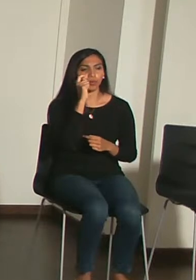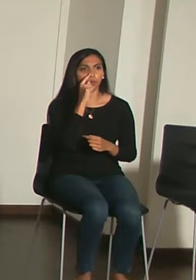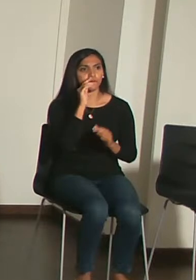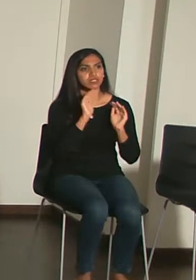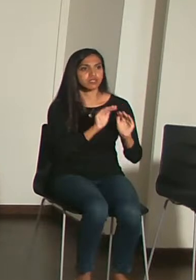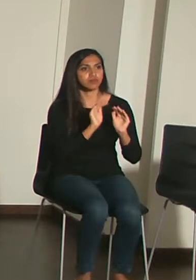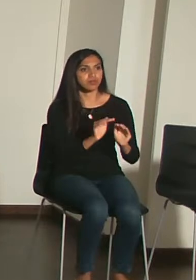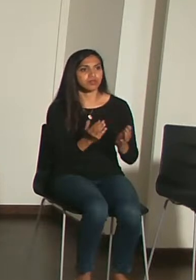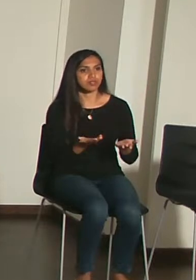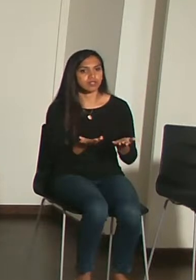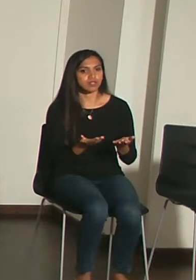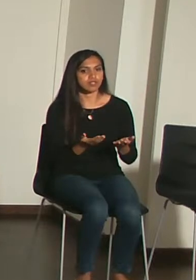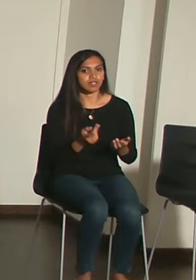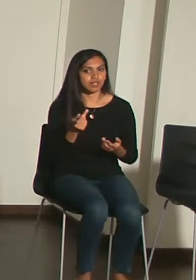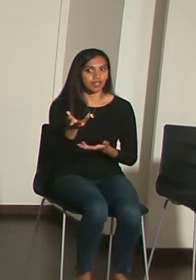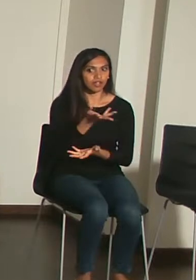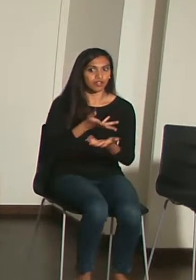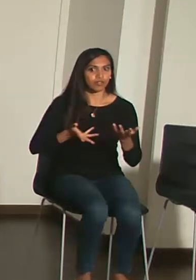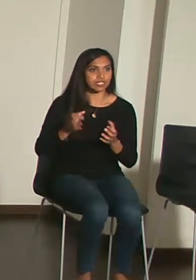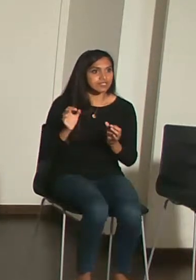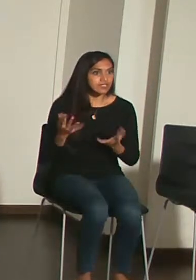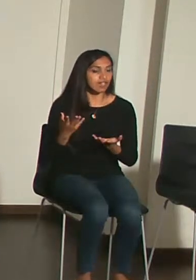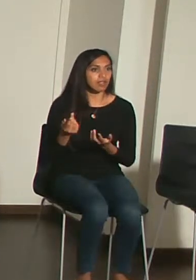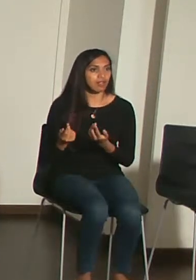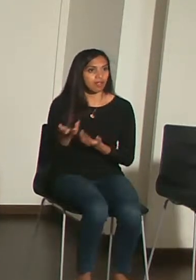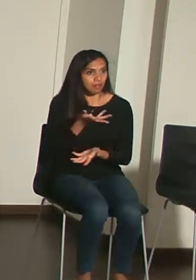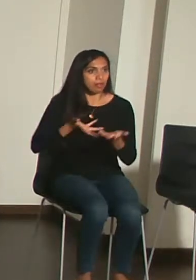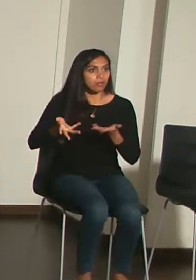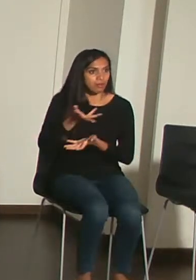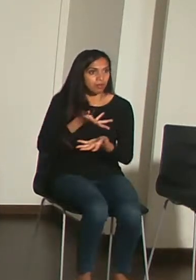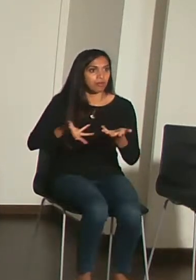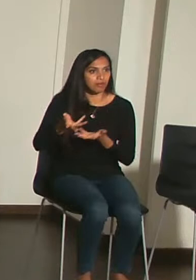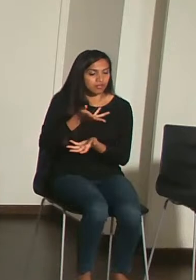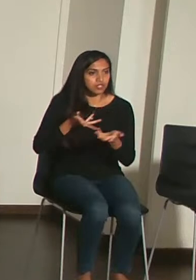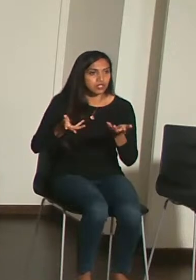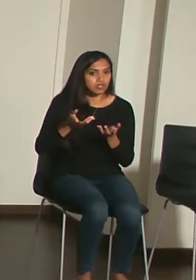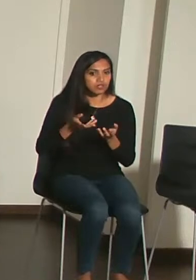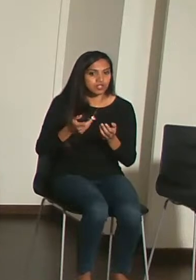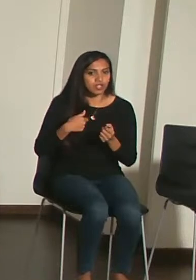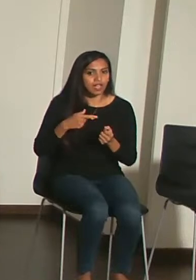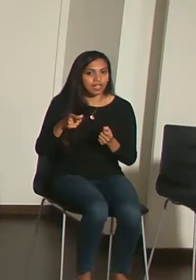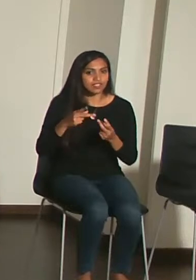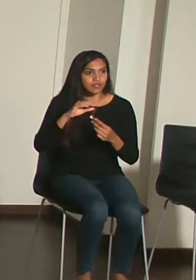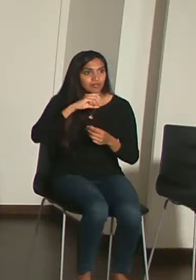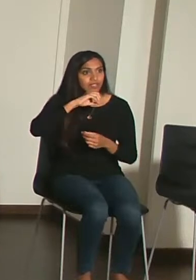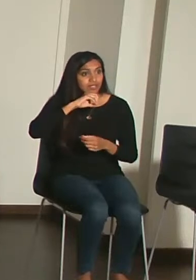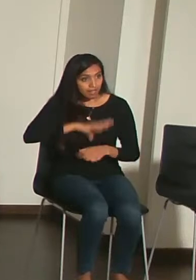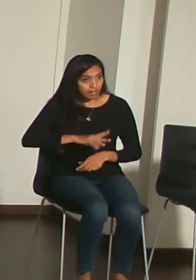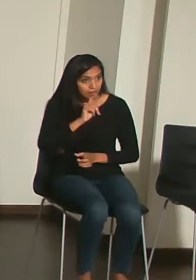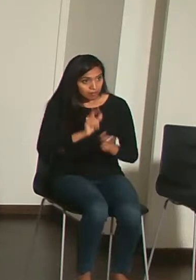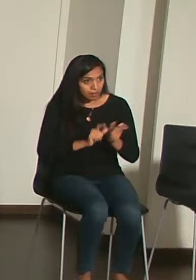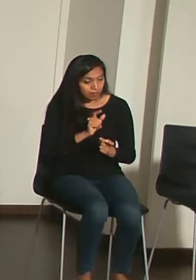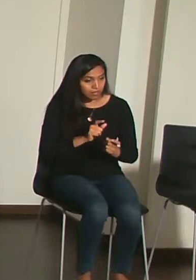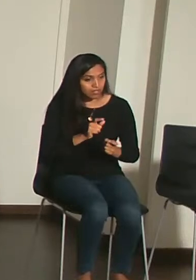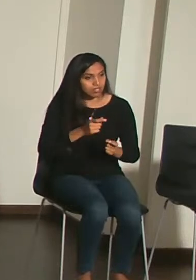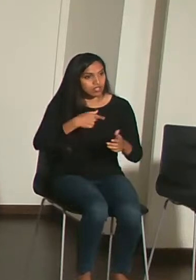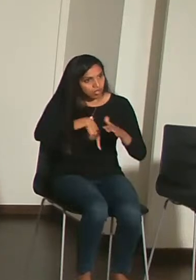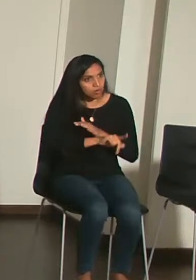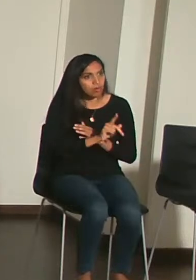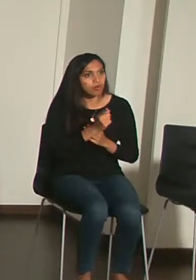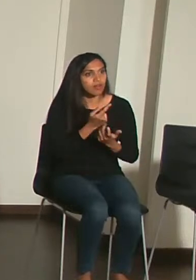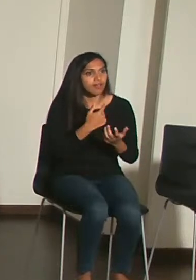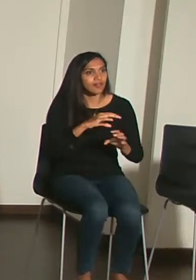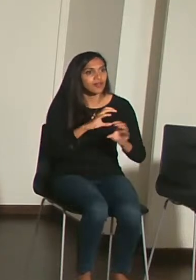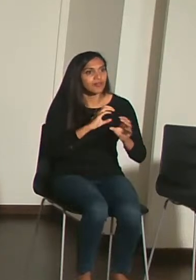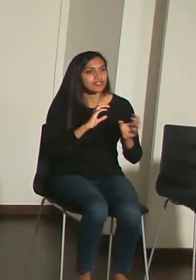the students have their conversation because they were adults and they could talk about it. If it were a younger group, there's a way in which we would